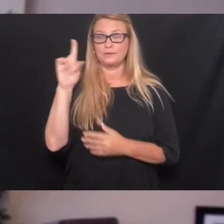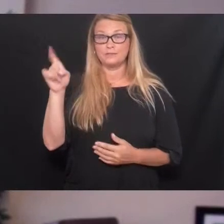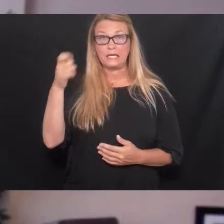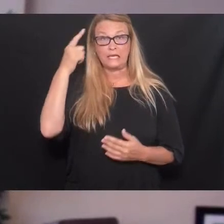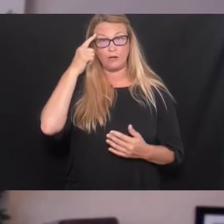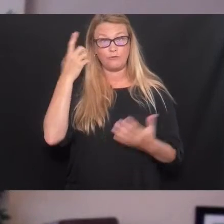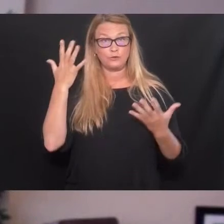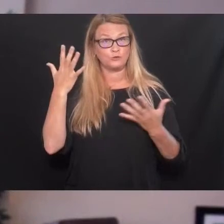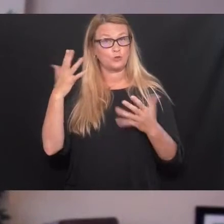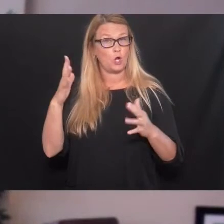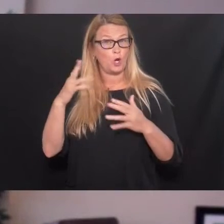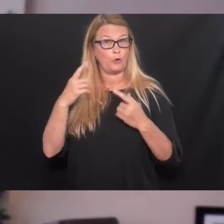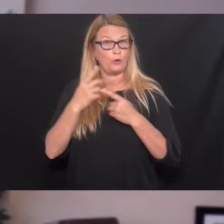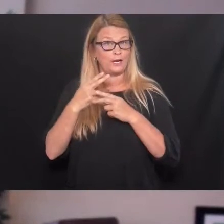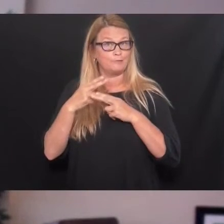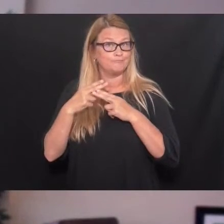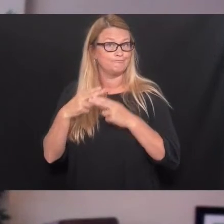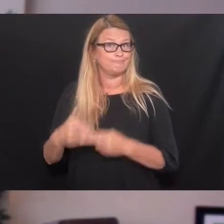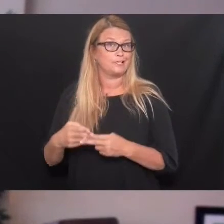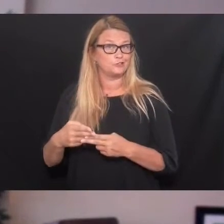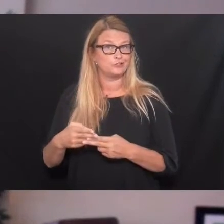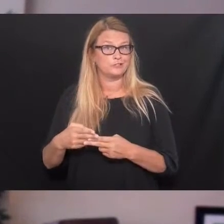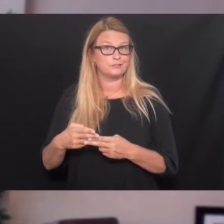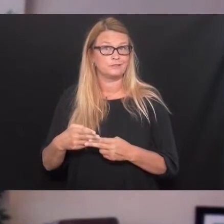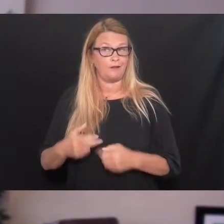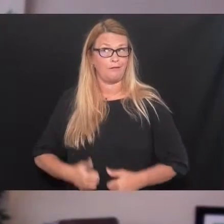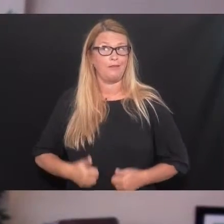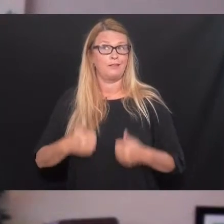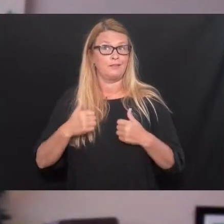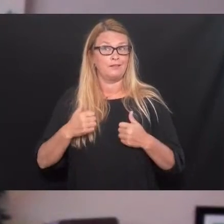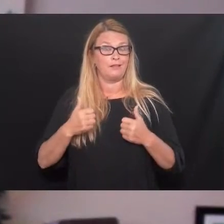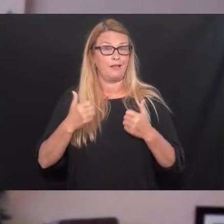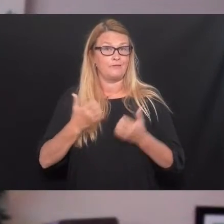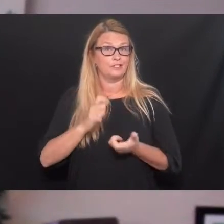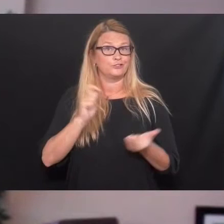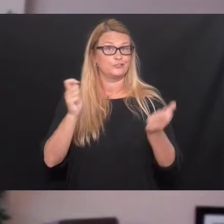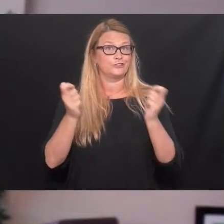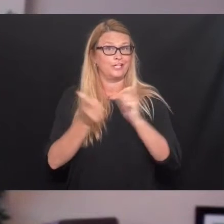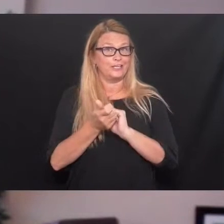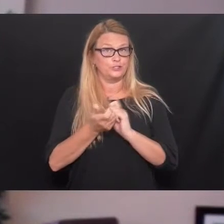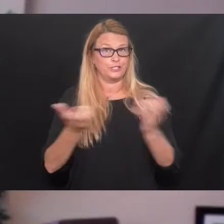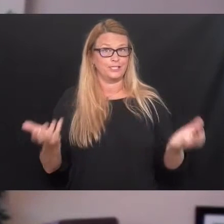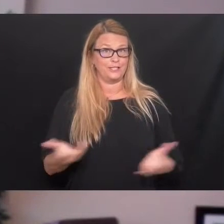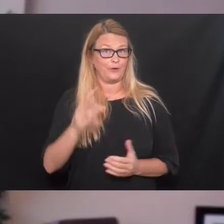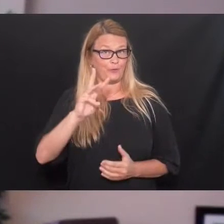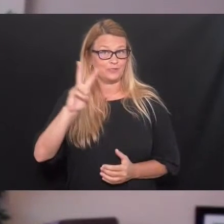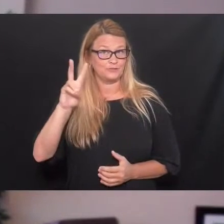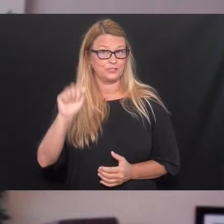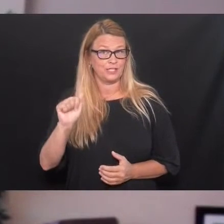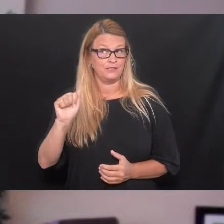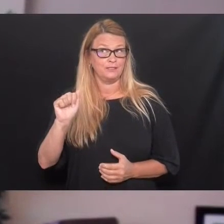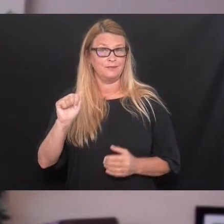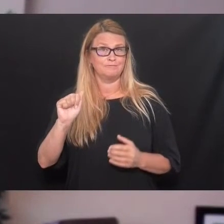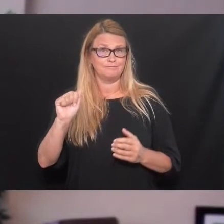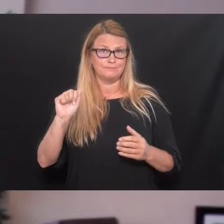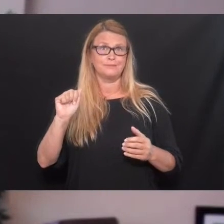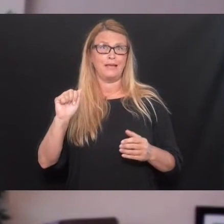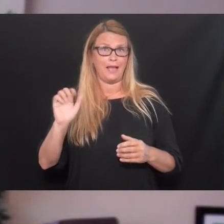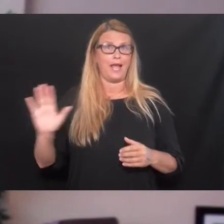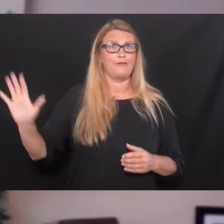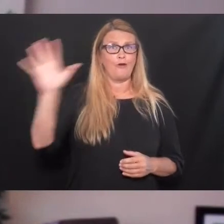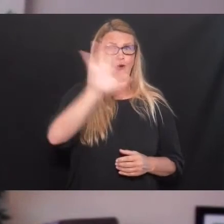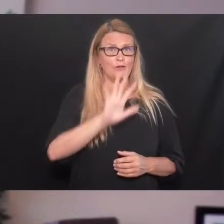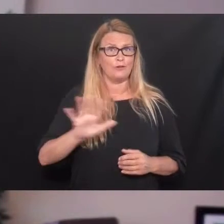said, much is changing in our state and also nationally. When we look back at the first week